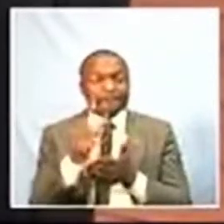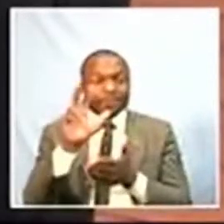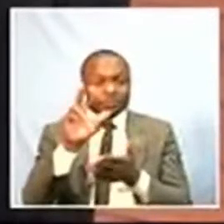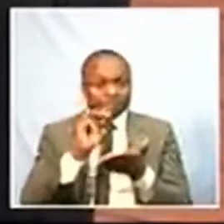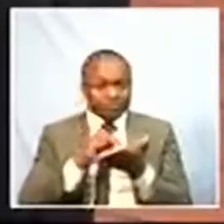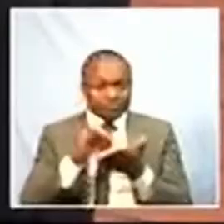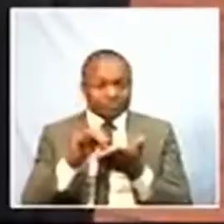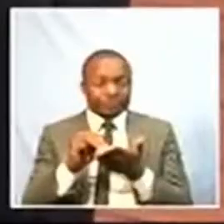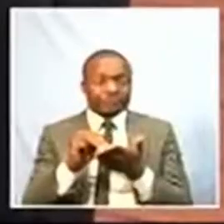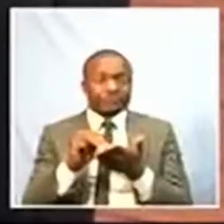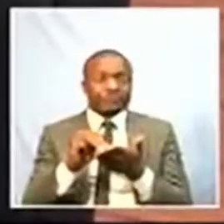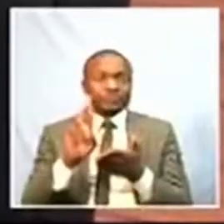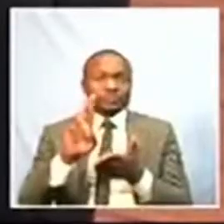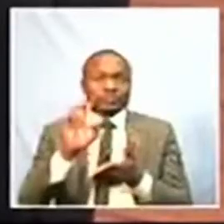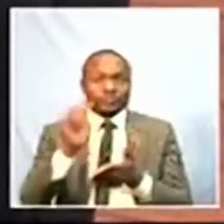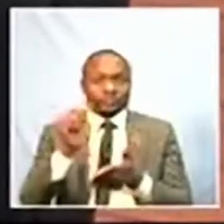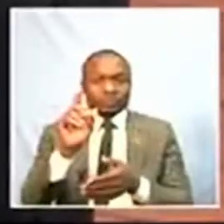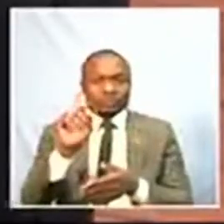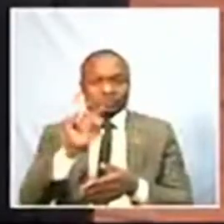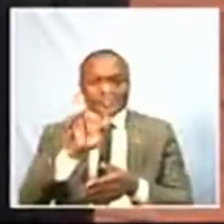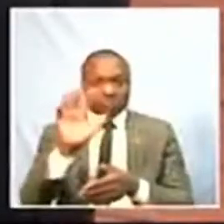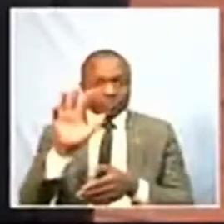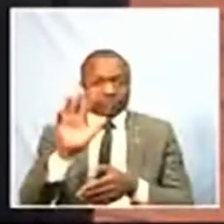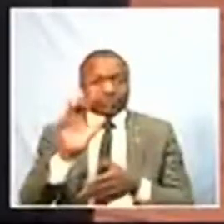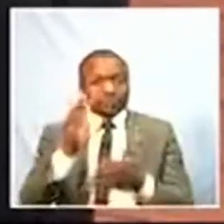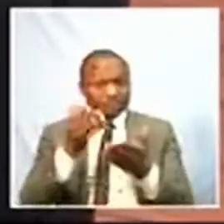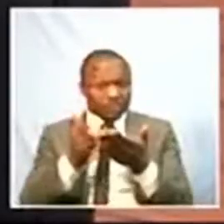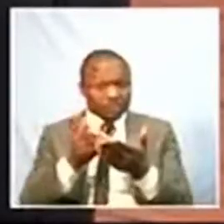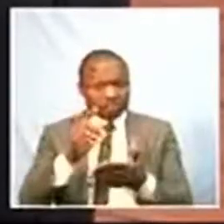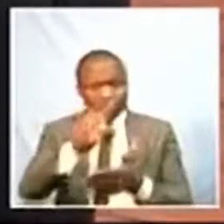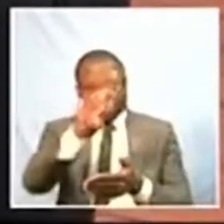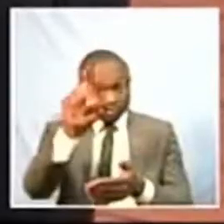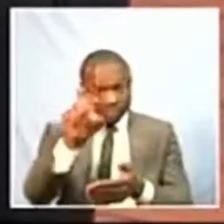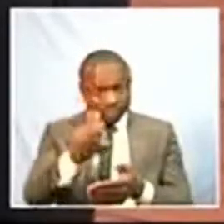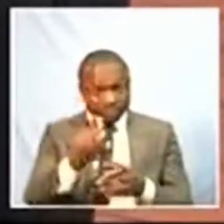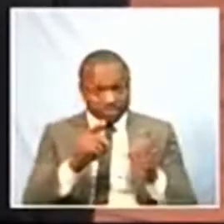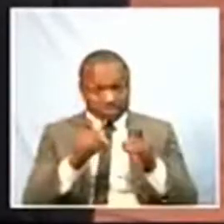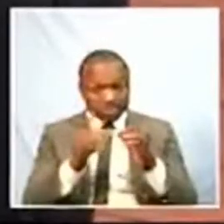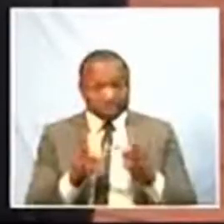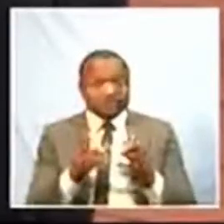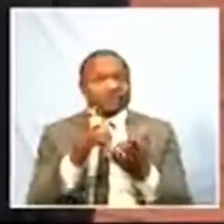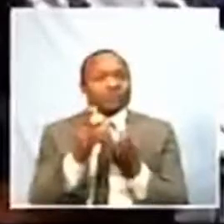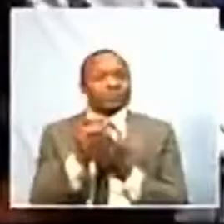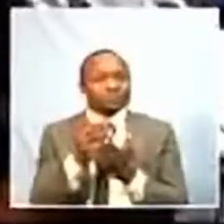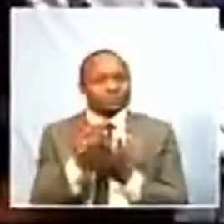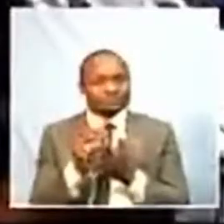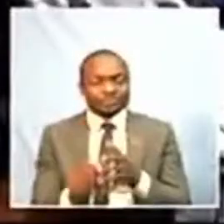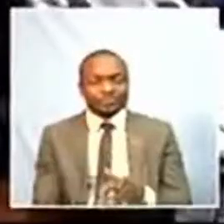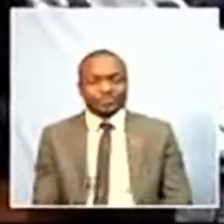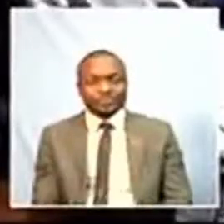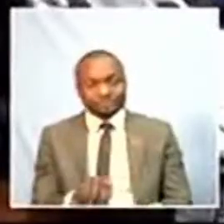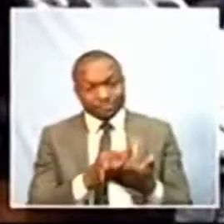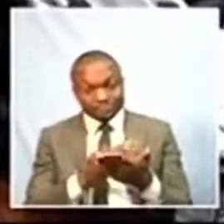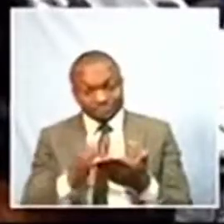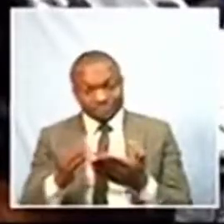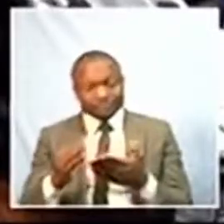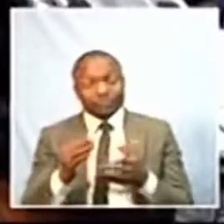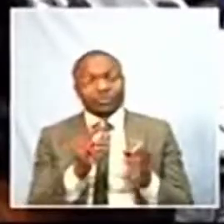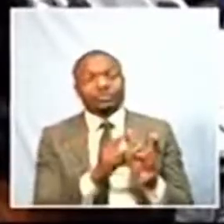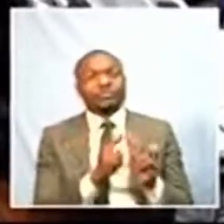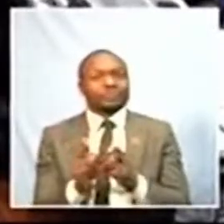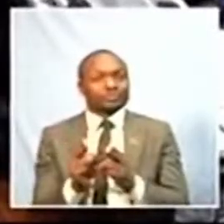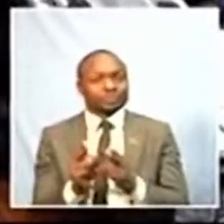million as at 2025. Thank you, Chair. But there is a question that Director Finance failed to answer.